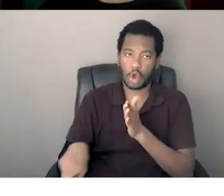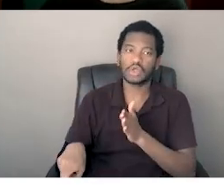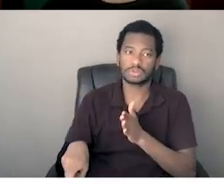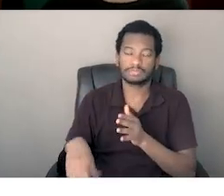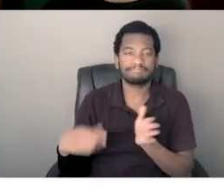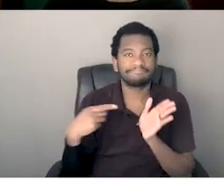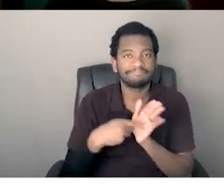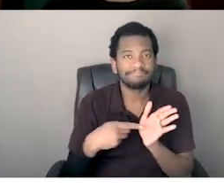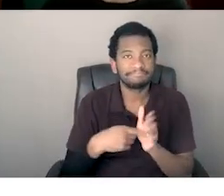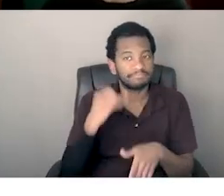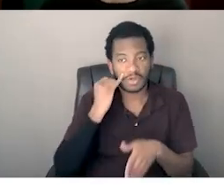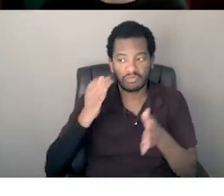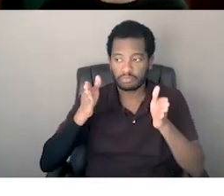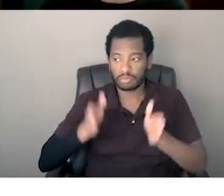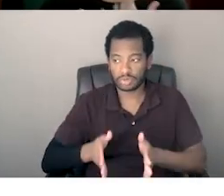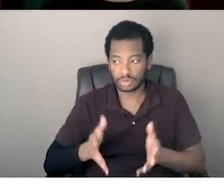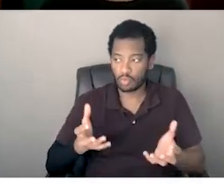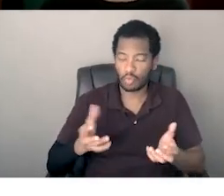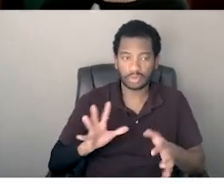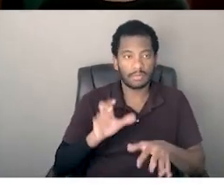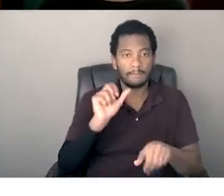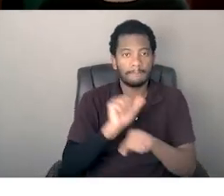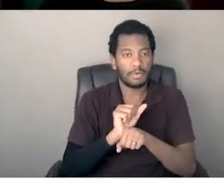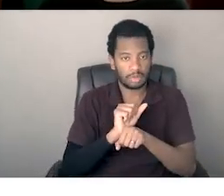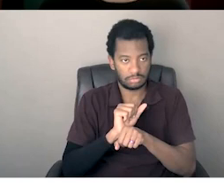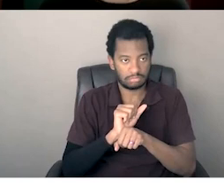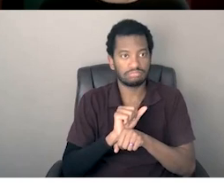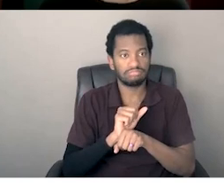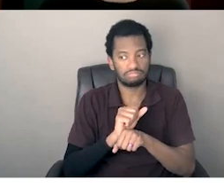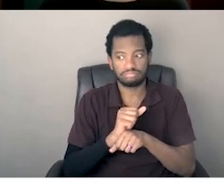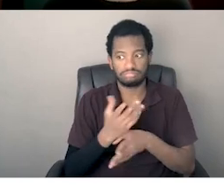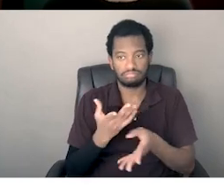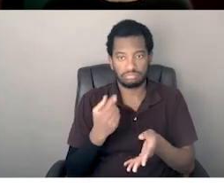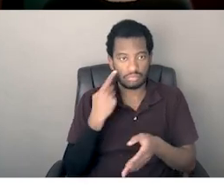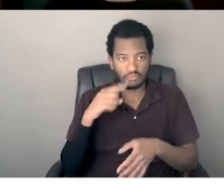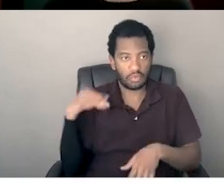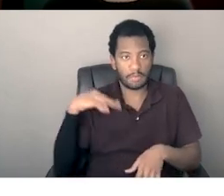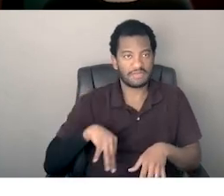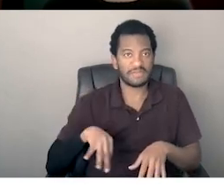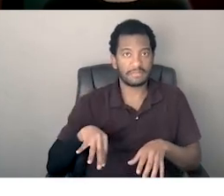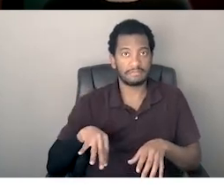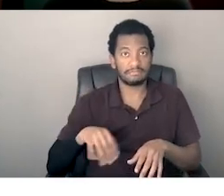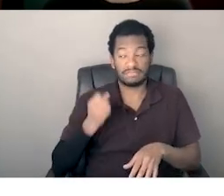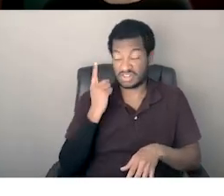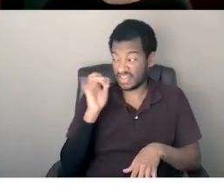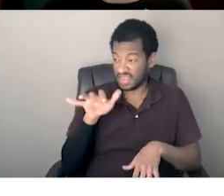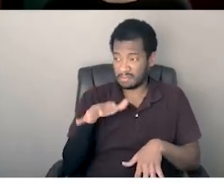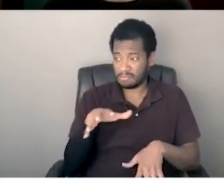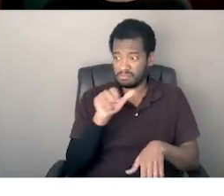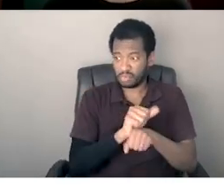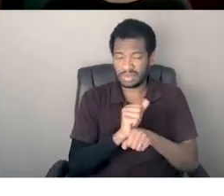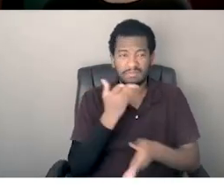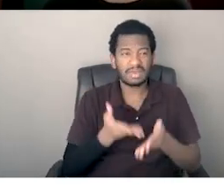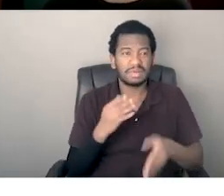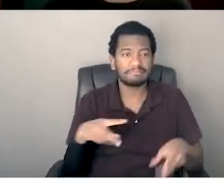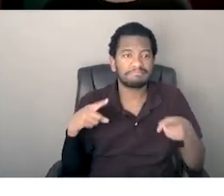is required to go into an appointment because in order to get a benefit, but that this appointment maybe conflicts with their